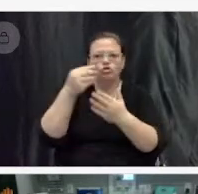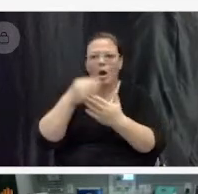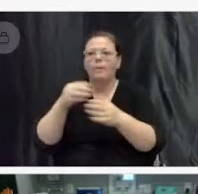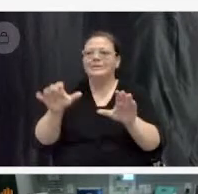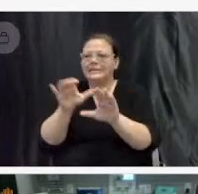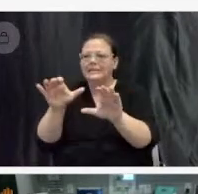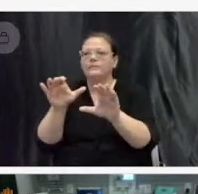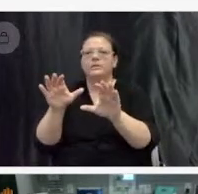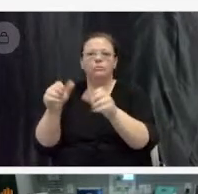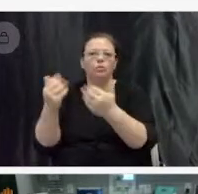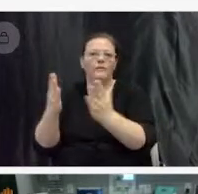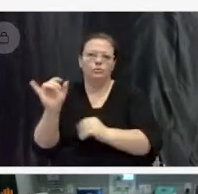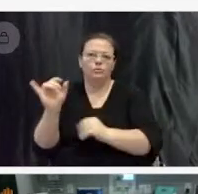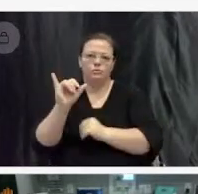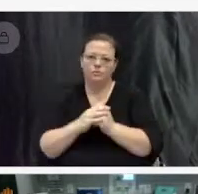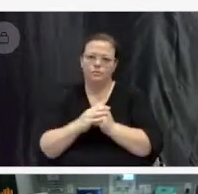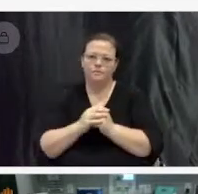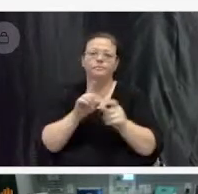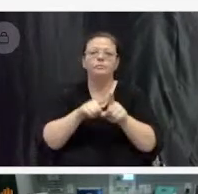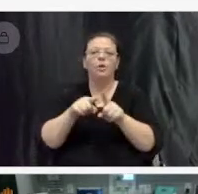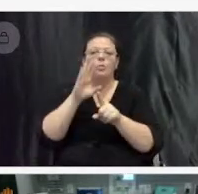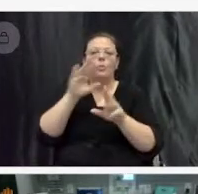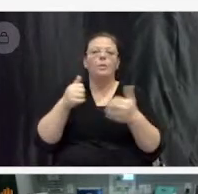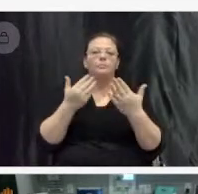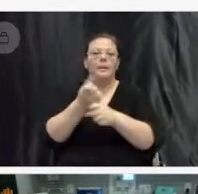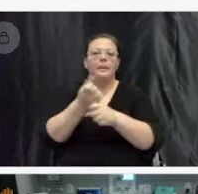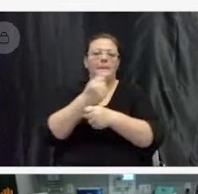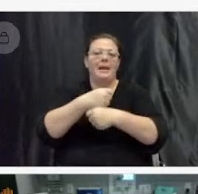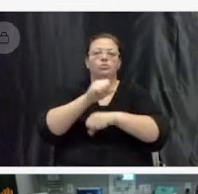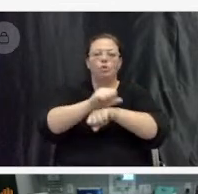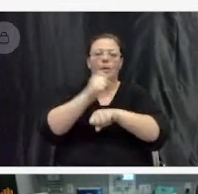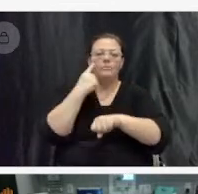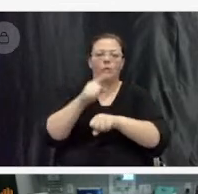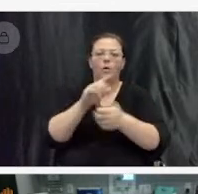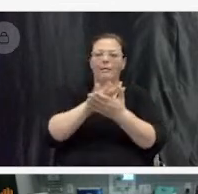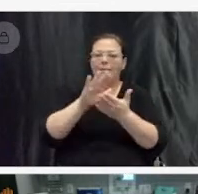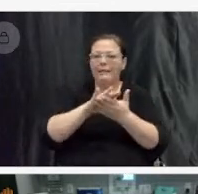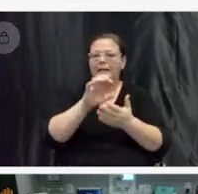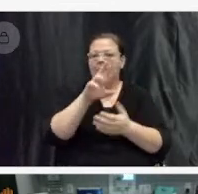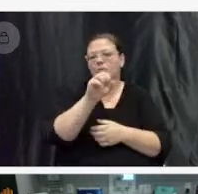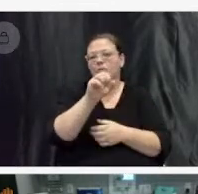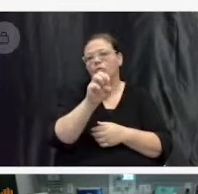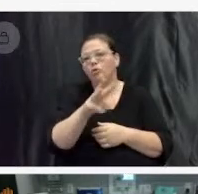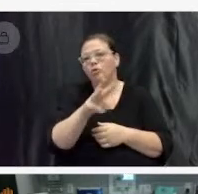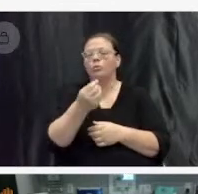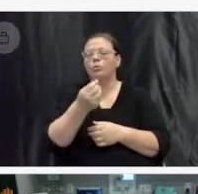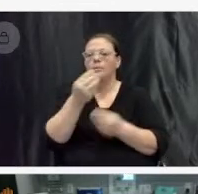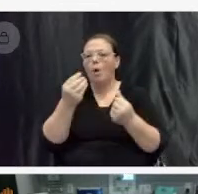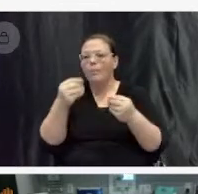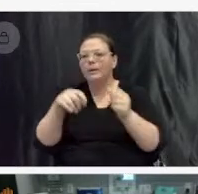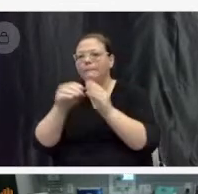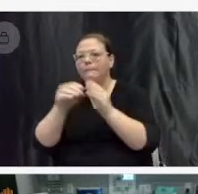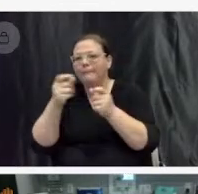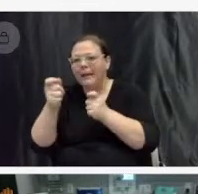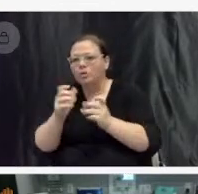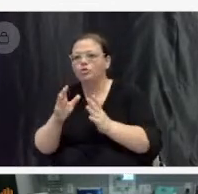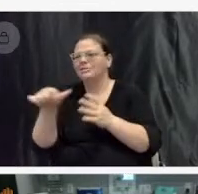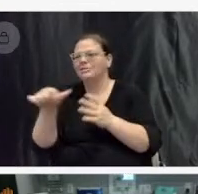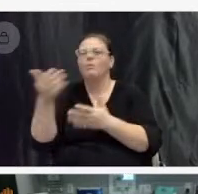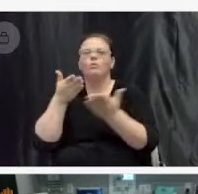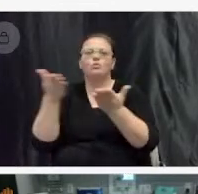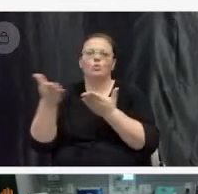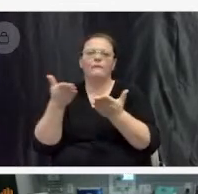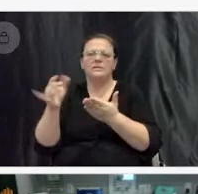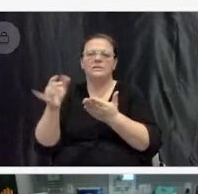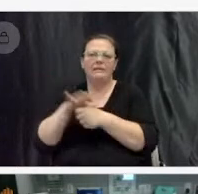activity providers. They also create jobs for cleaning crews, property managers, and other service providers in the area. As mentioned above, if